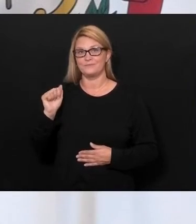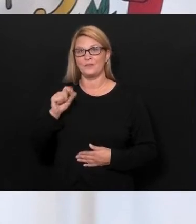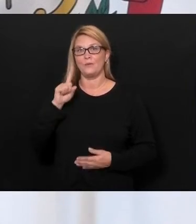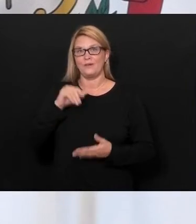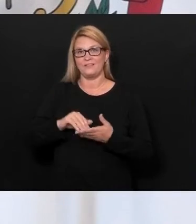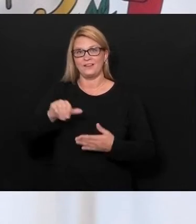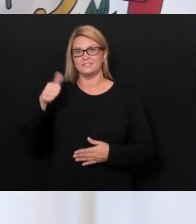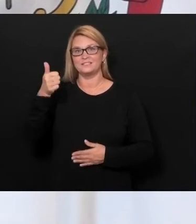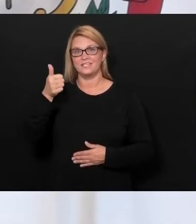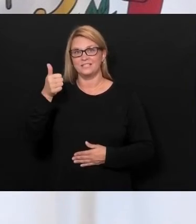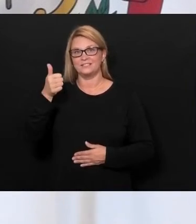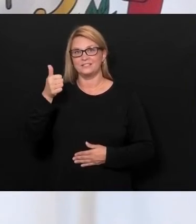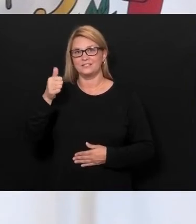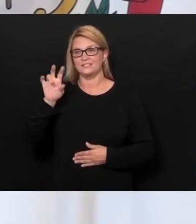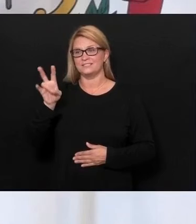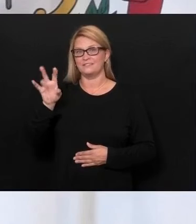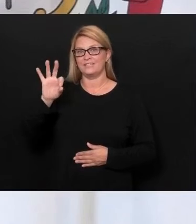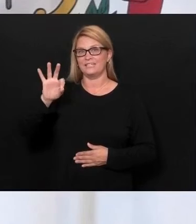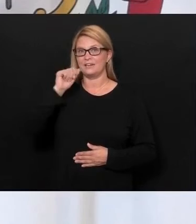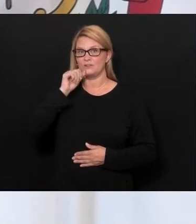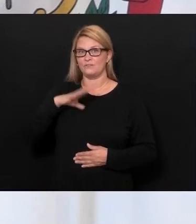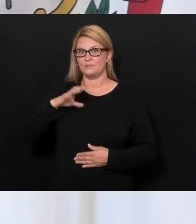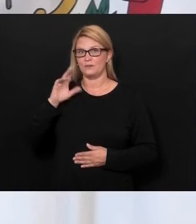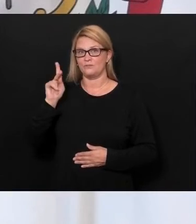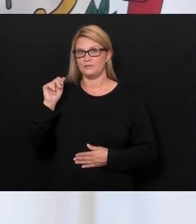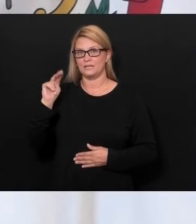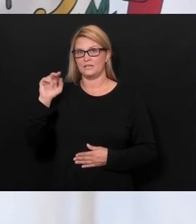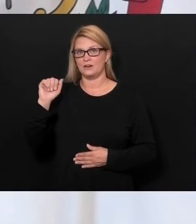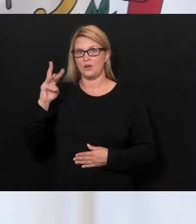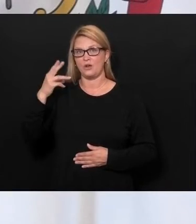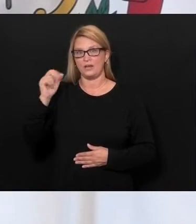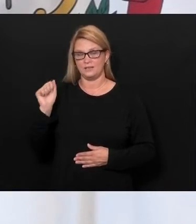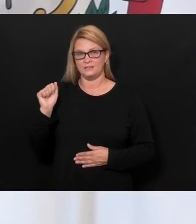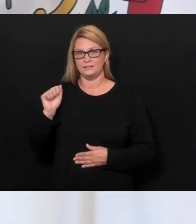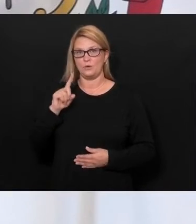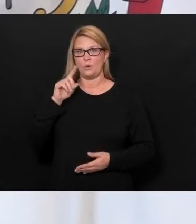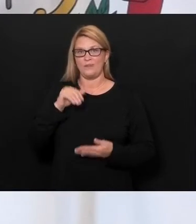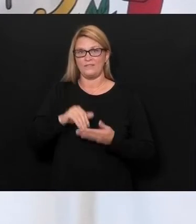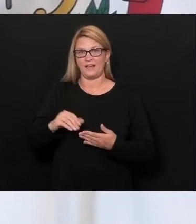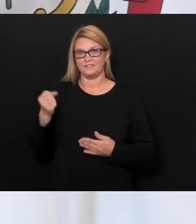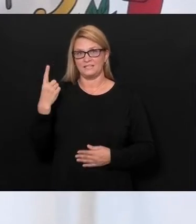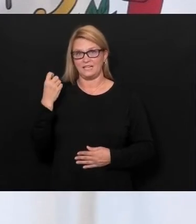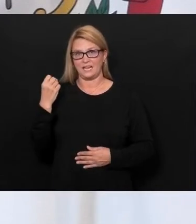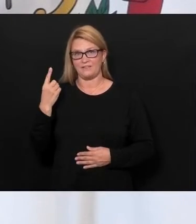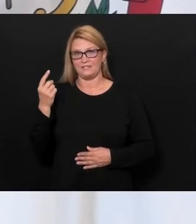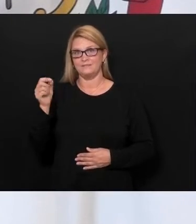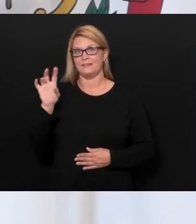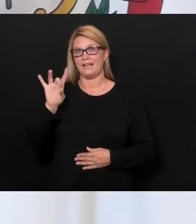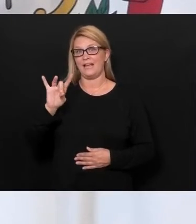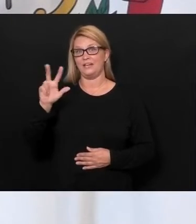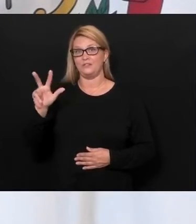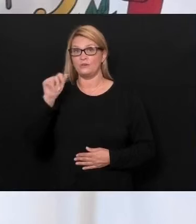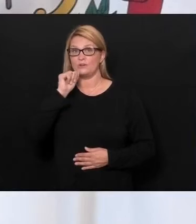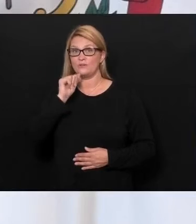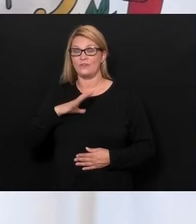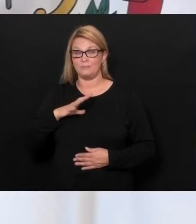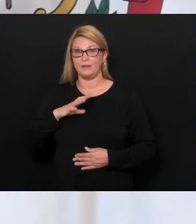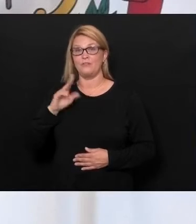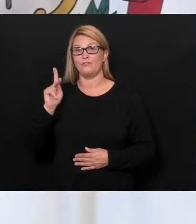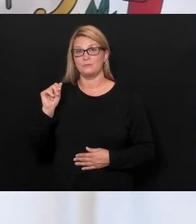is a 79-year-old female from Kanawha County. Our 1,011th death is an 83-year-old female from Kanawha